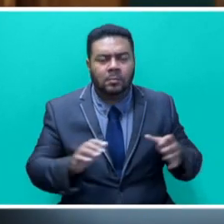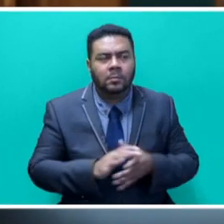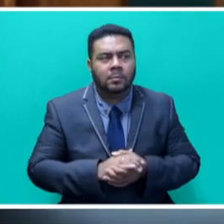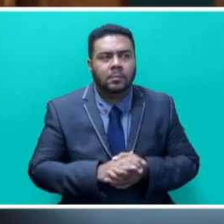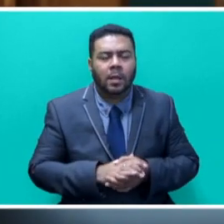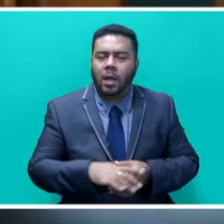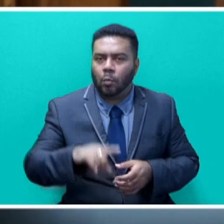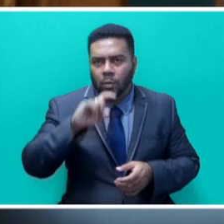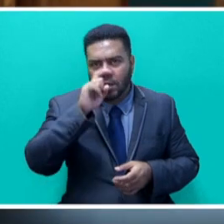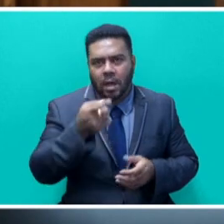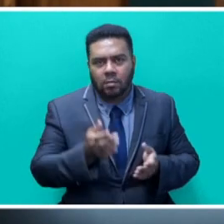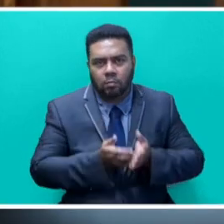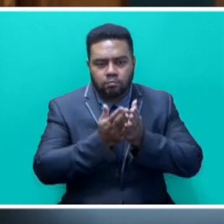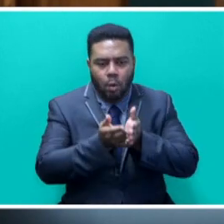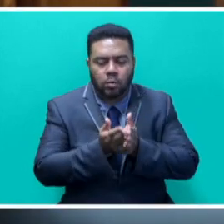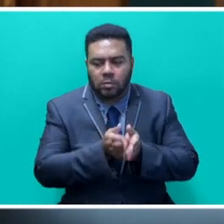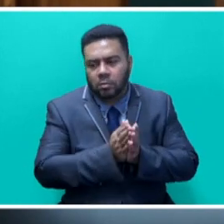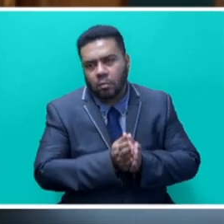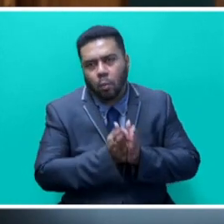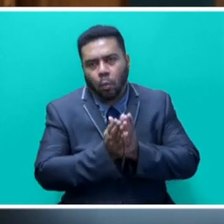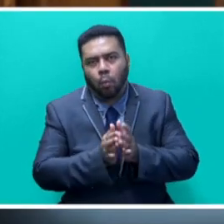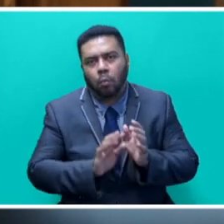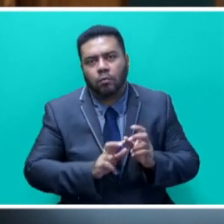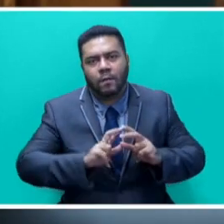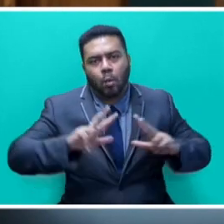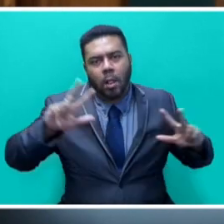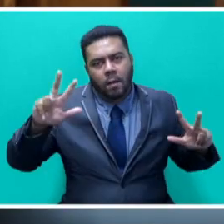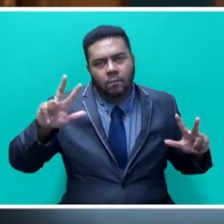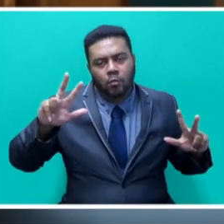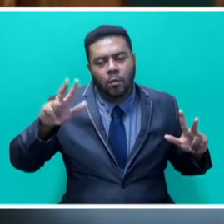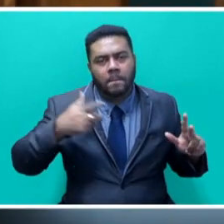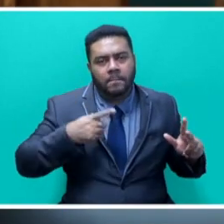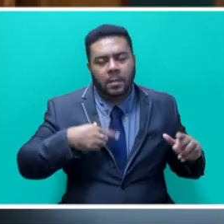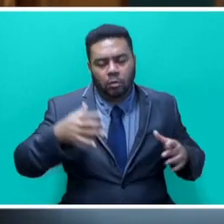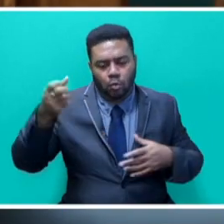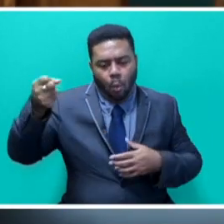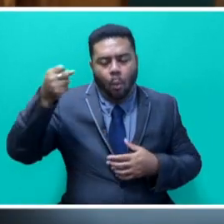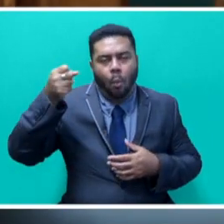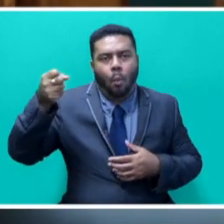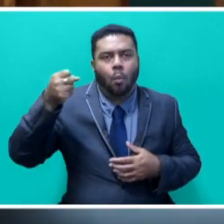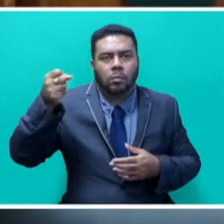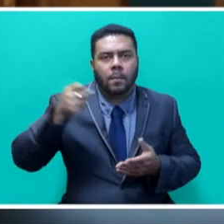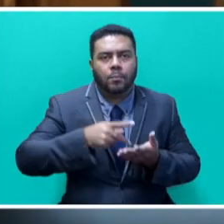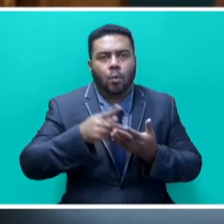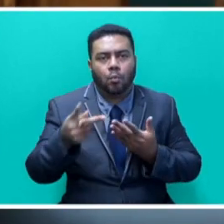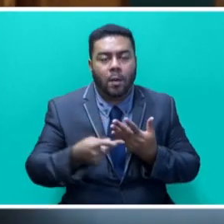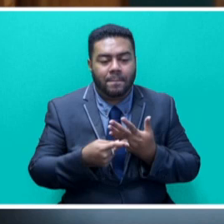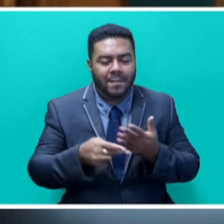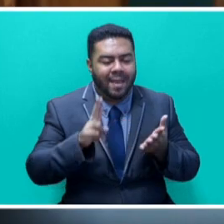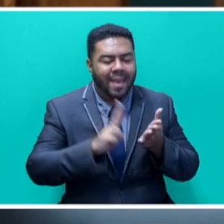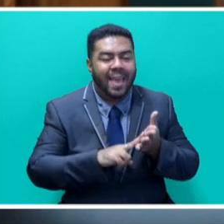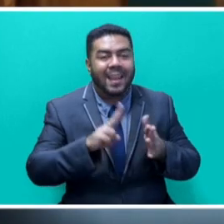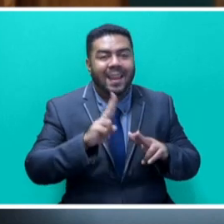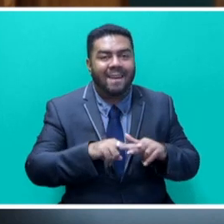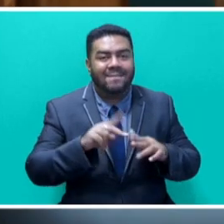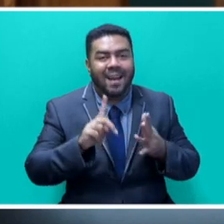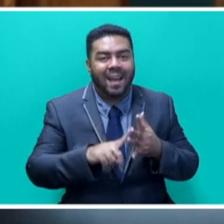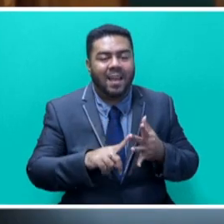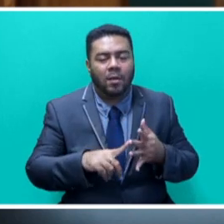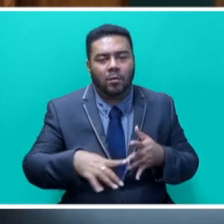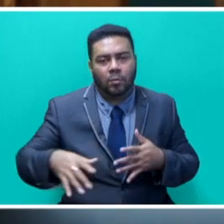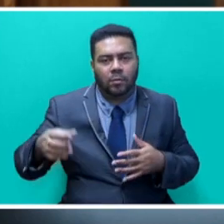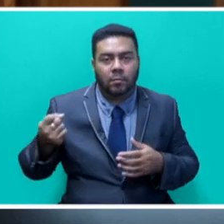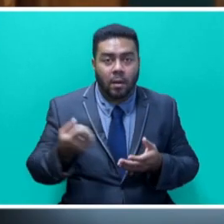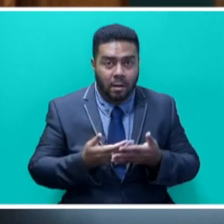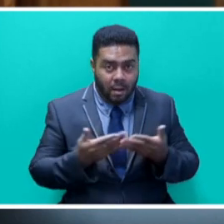of the inter-island maritime ferry services. The plan to deploy the NFI work to Vunulevu is now being revisited,